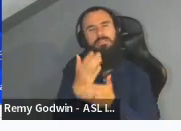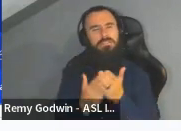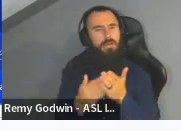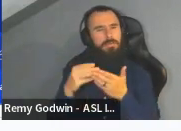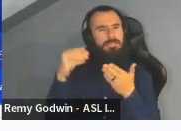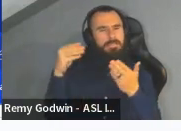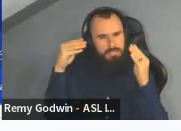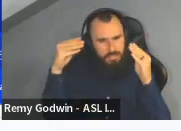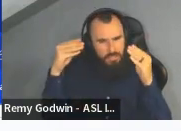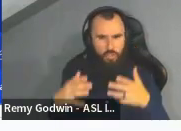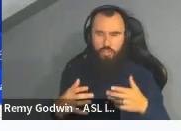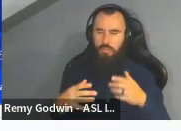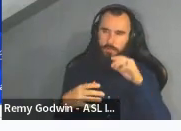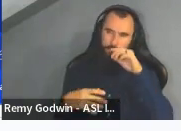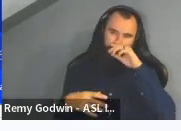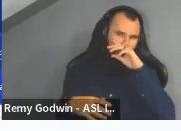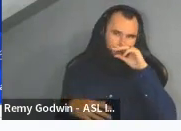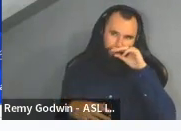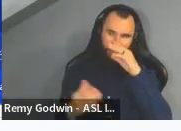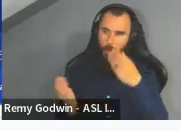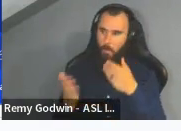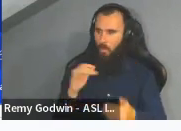actually like